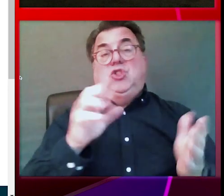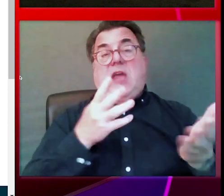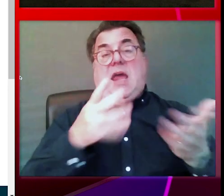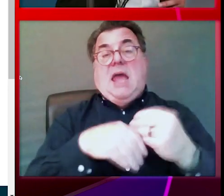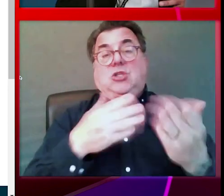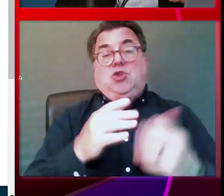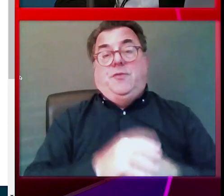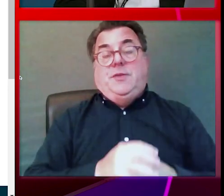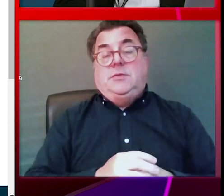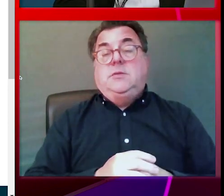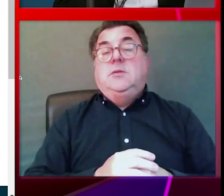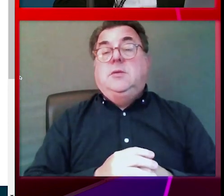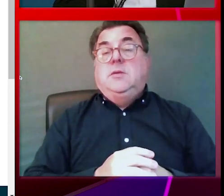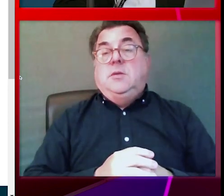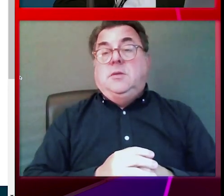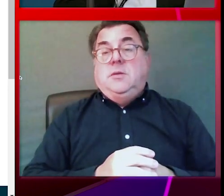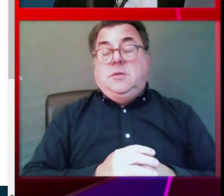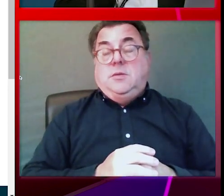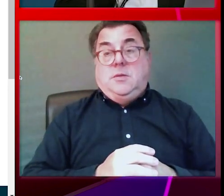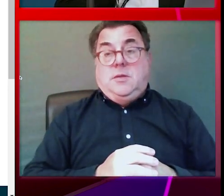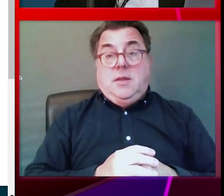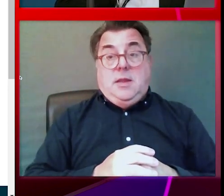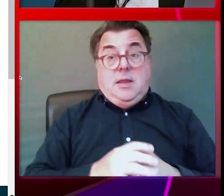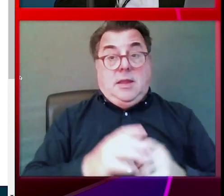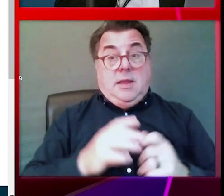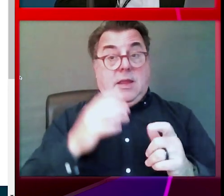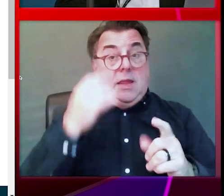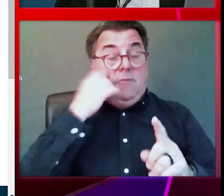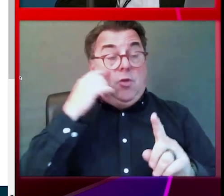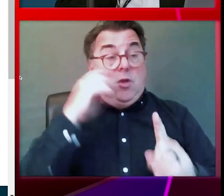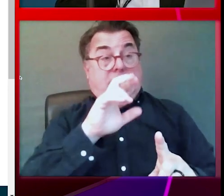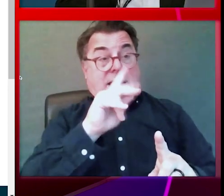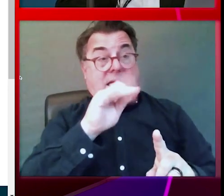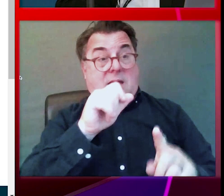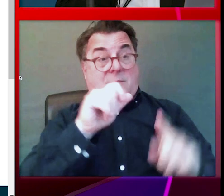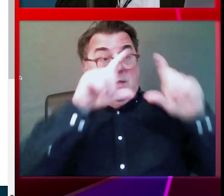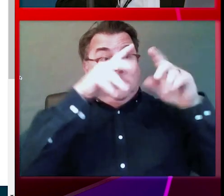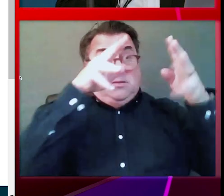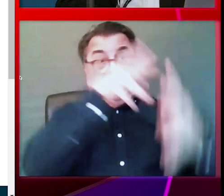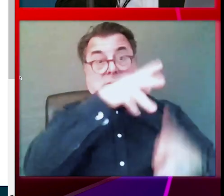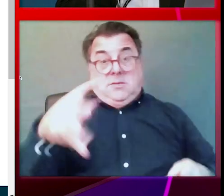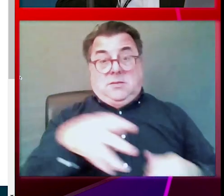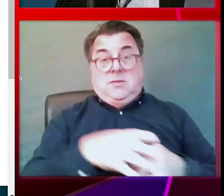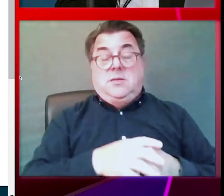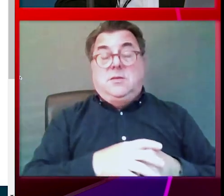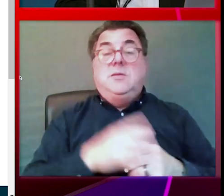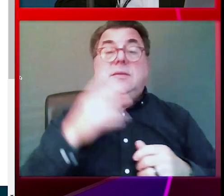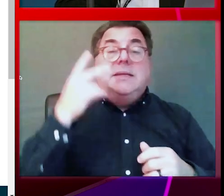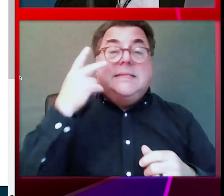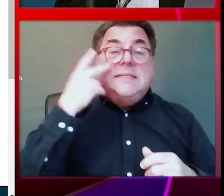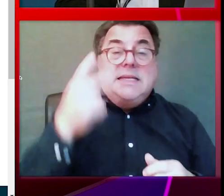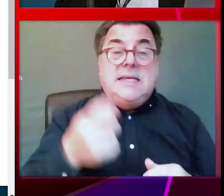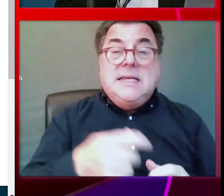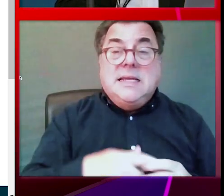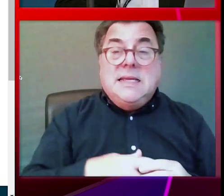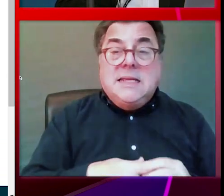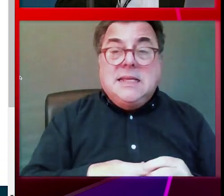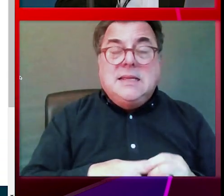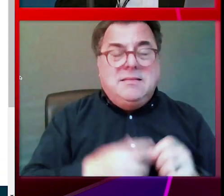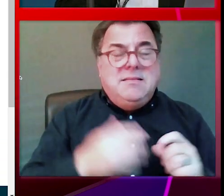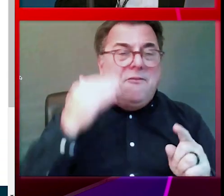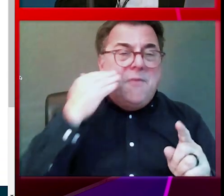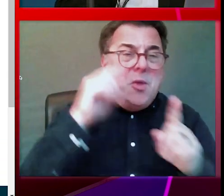now what? If you go a little bit on the KMS console itself, we will see the somewhat familiar term like